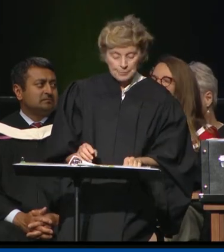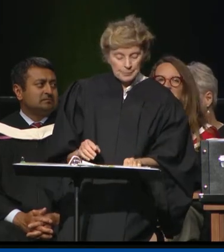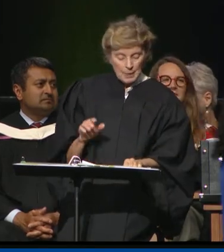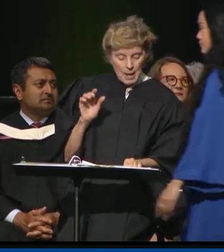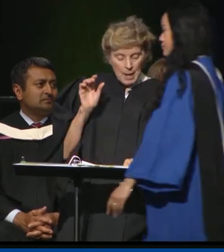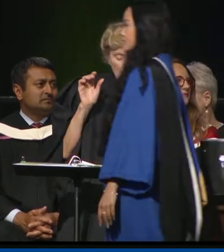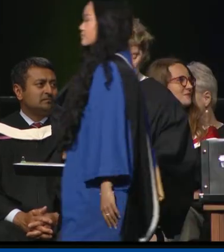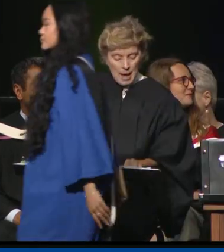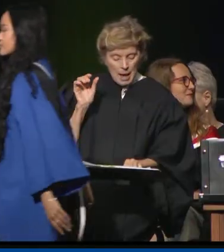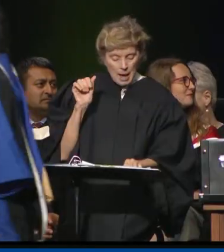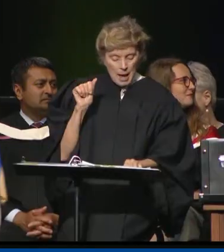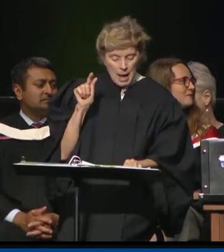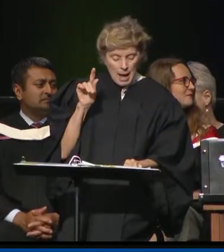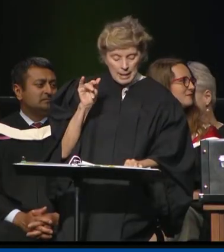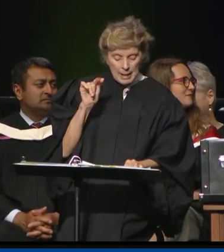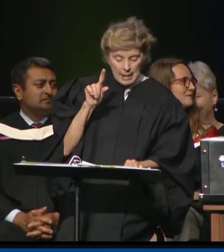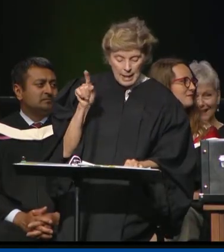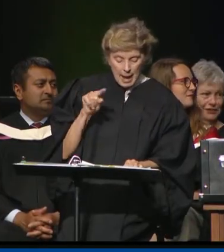Allianz Nugit.